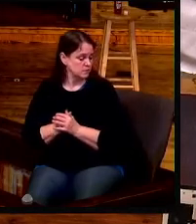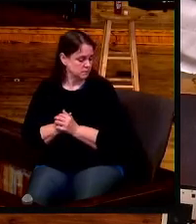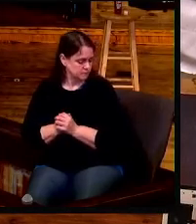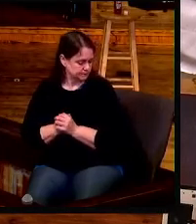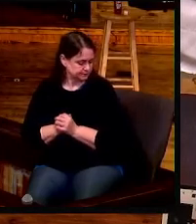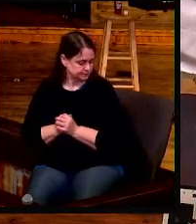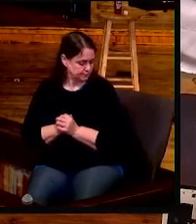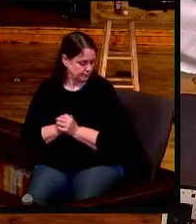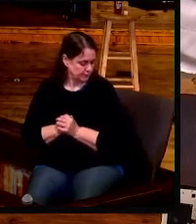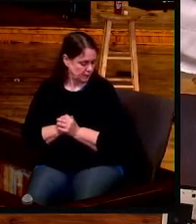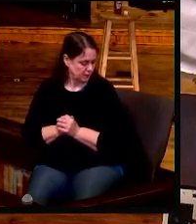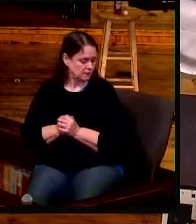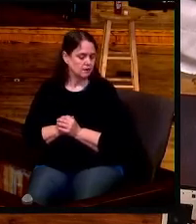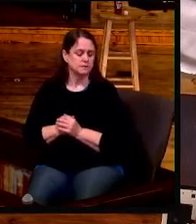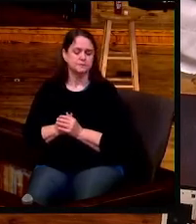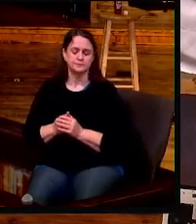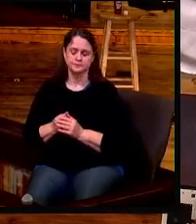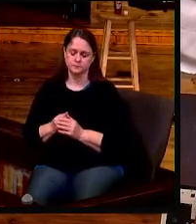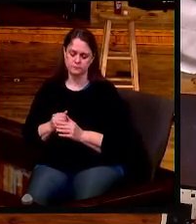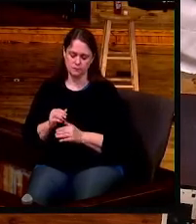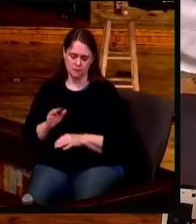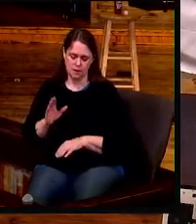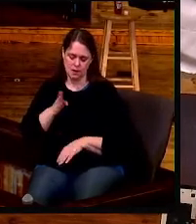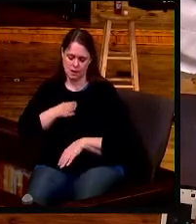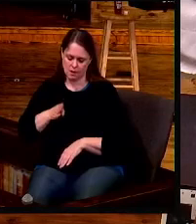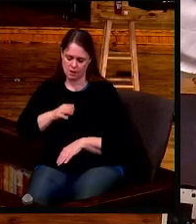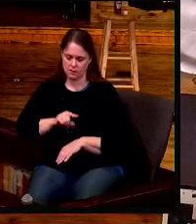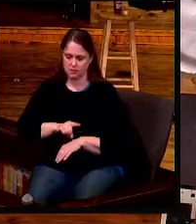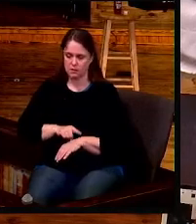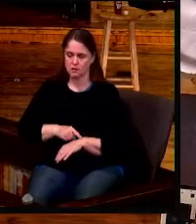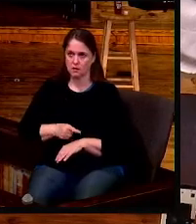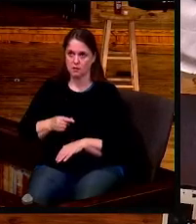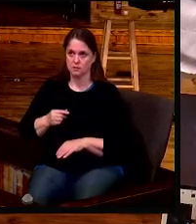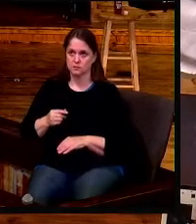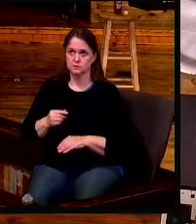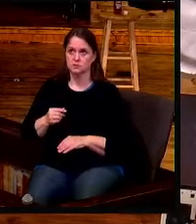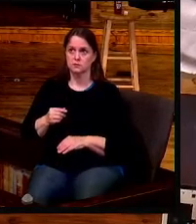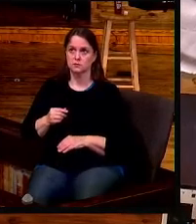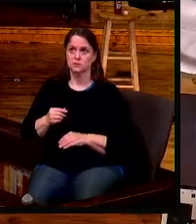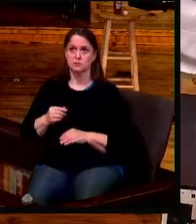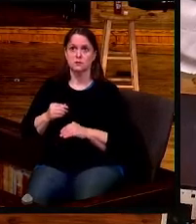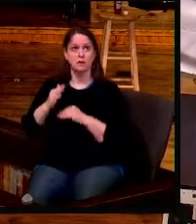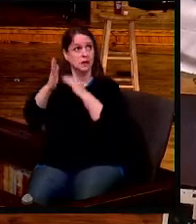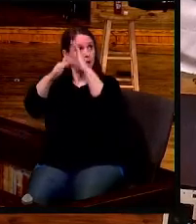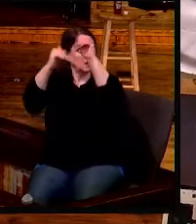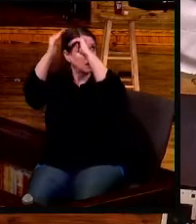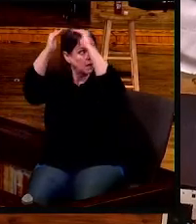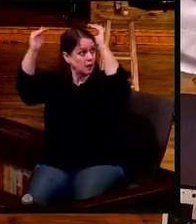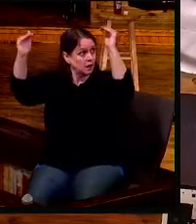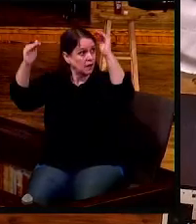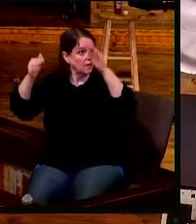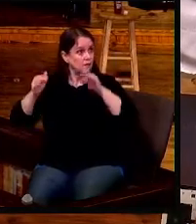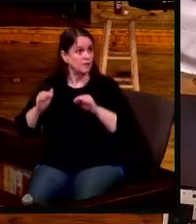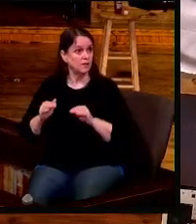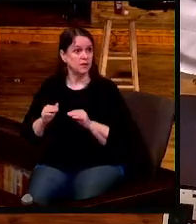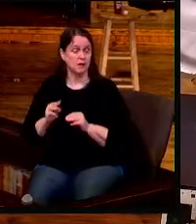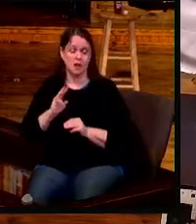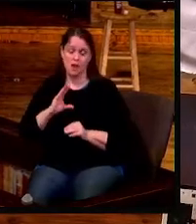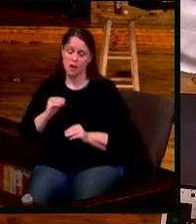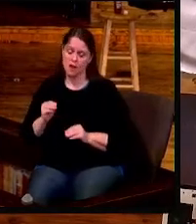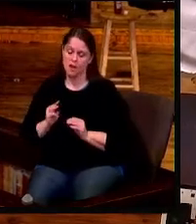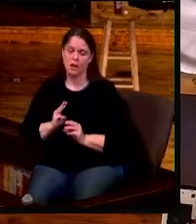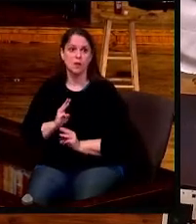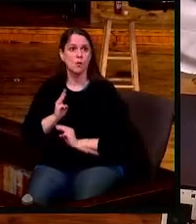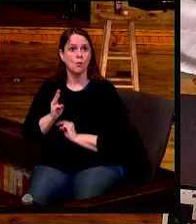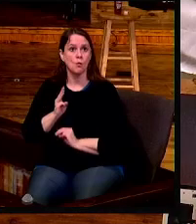God called the firmament heaven, and the evening and the morning were the second day. Then God said, let the waters under the heavens be gathered together into